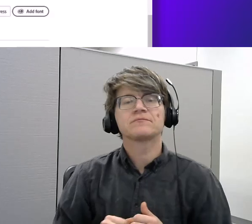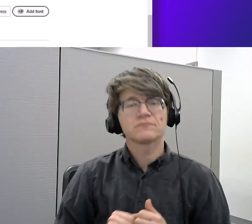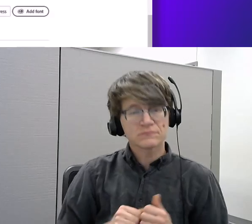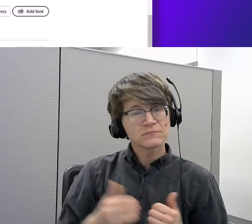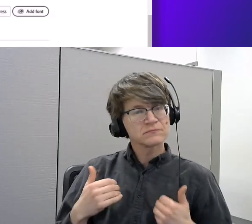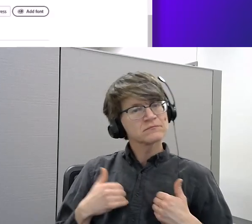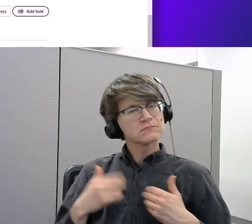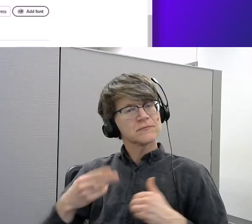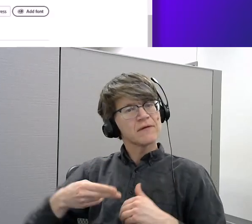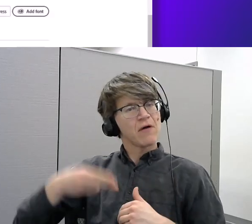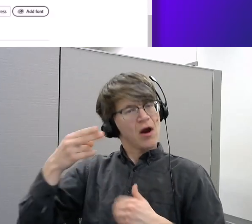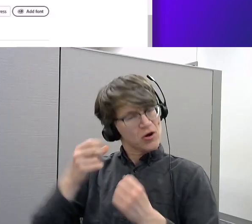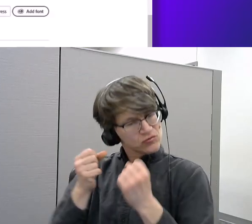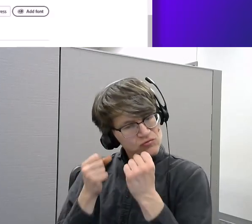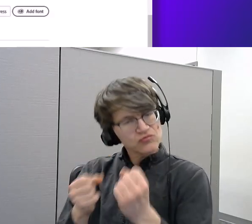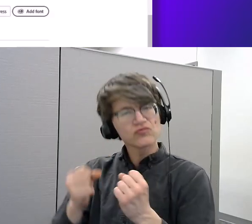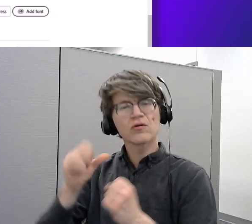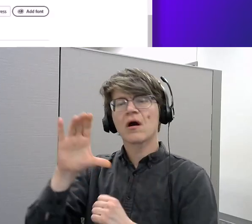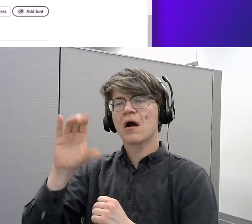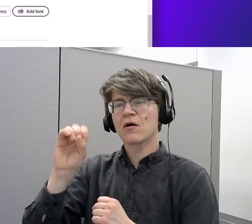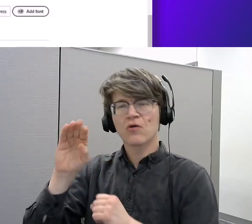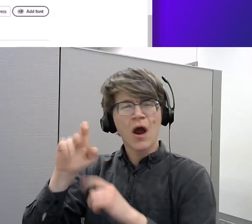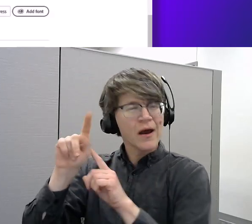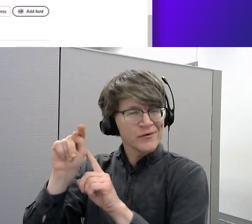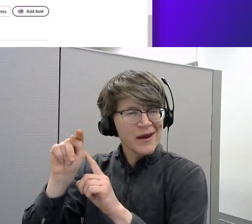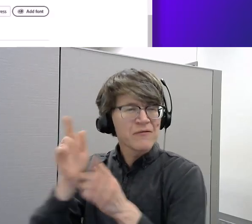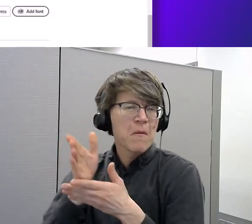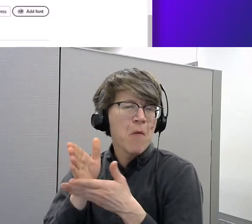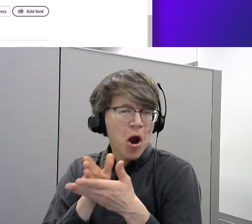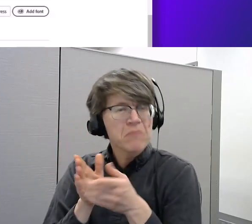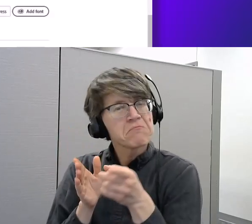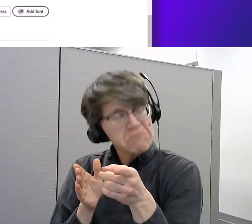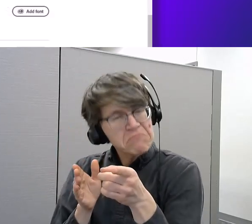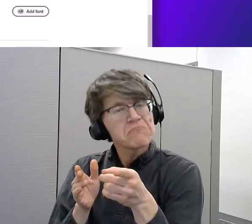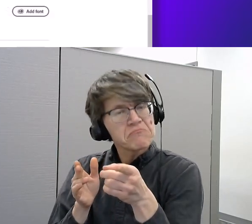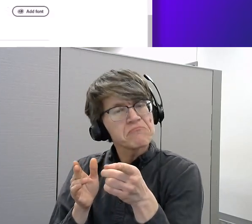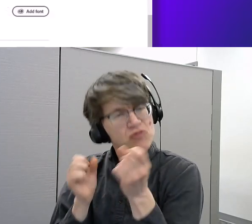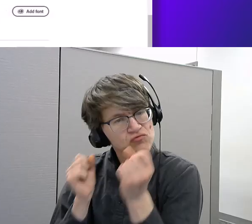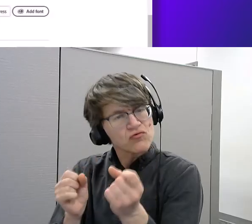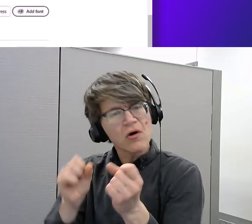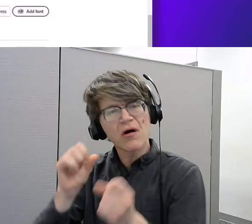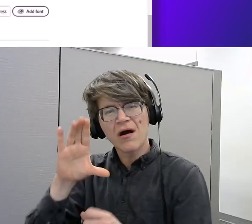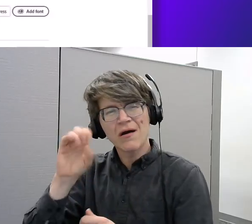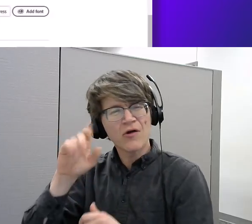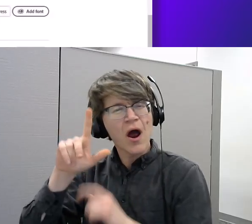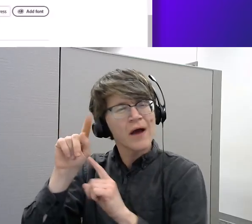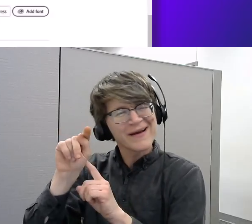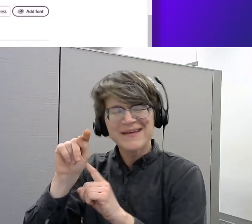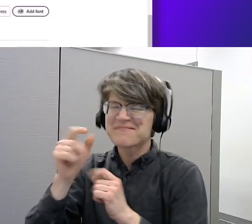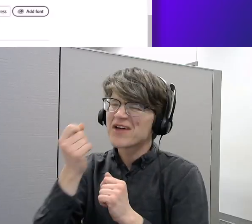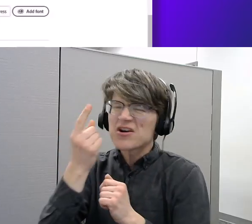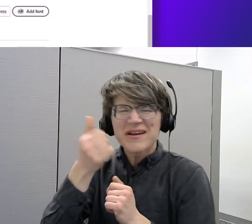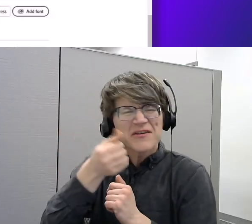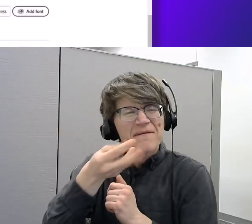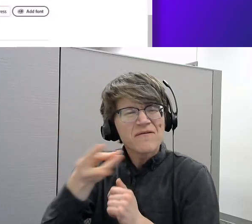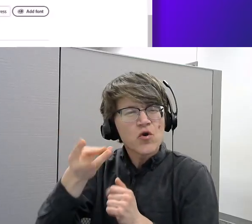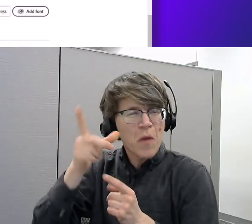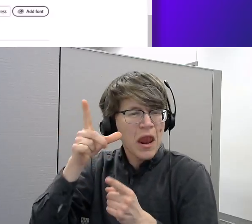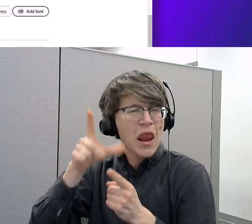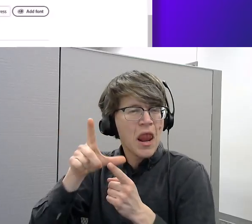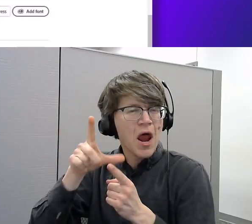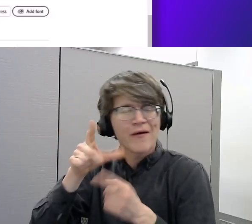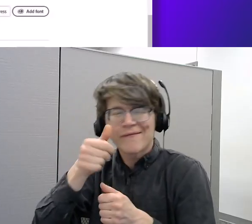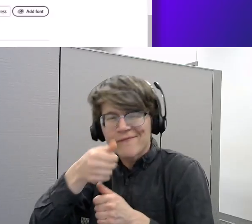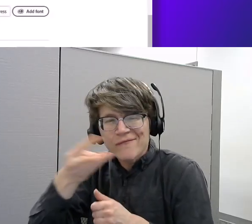contrast, like high contrast, but it's very small sections, like I would say this has high contrast, but it's only in the where the letter forms start